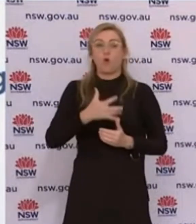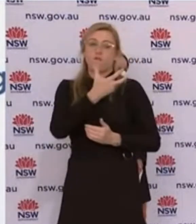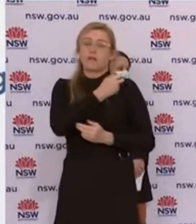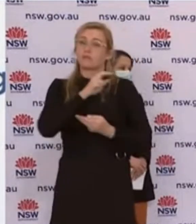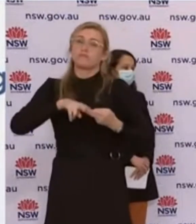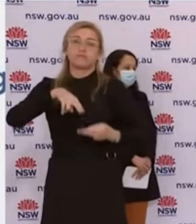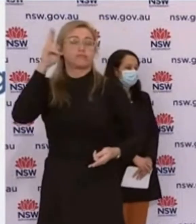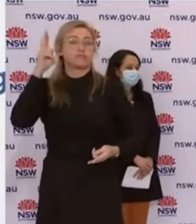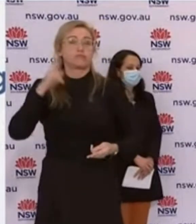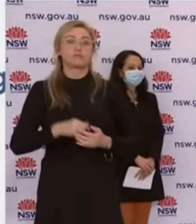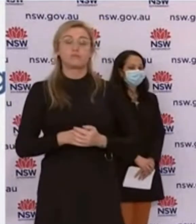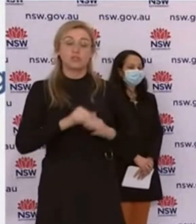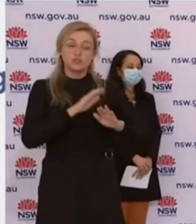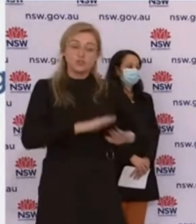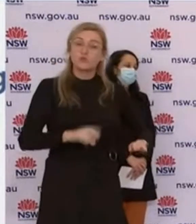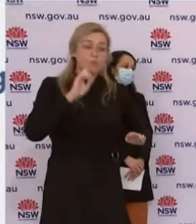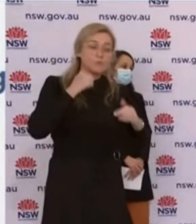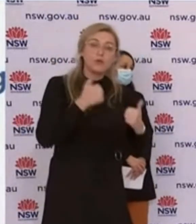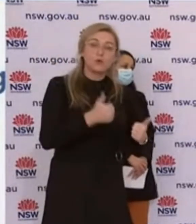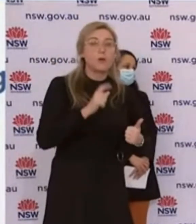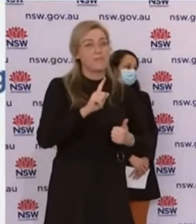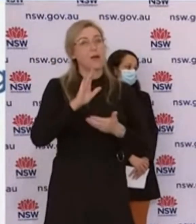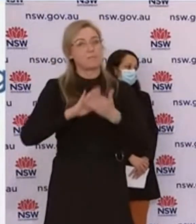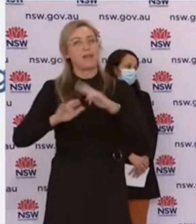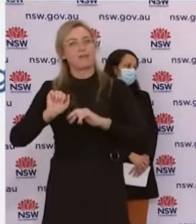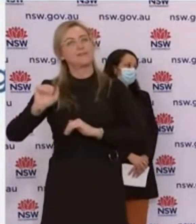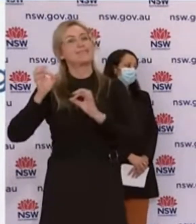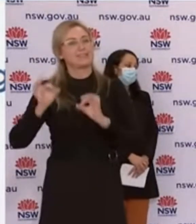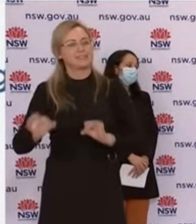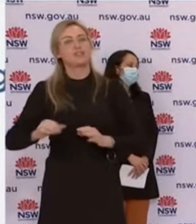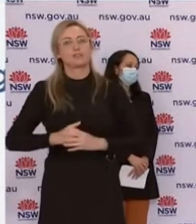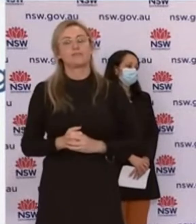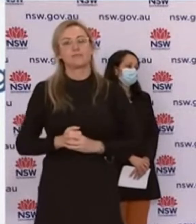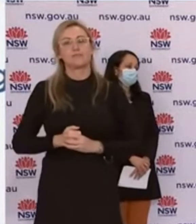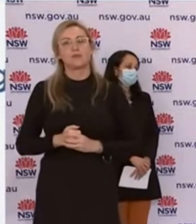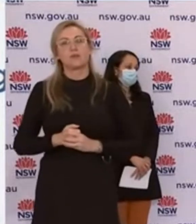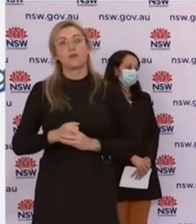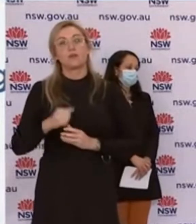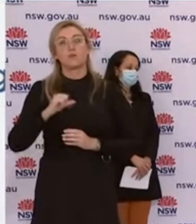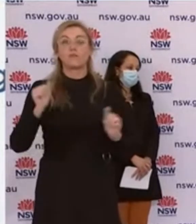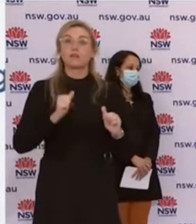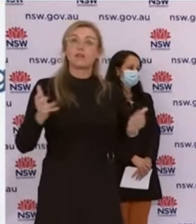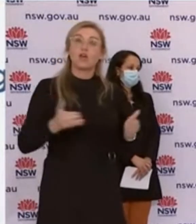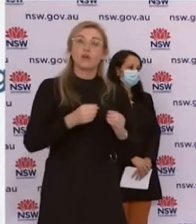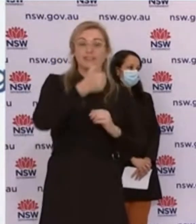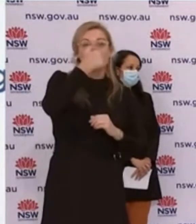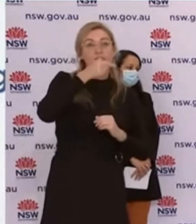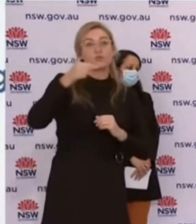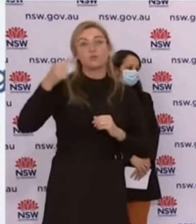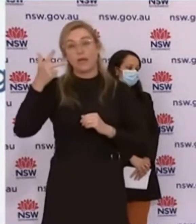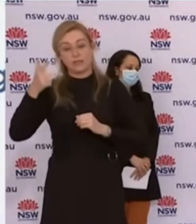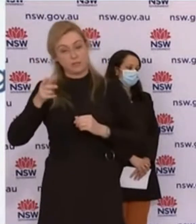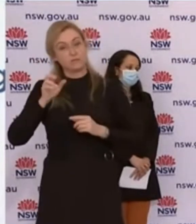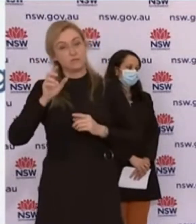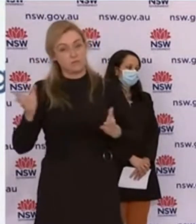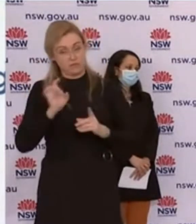high as possible, even amongst eligible children, and that's a matter for the parents. We've already encouraged people between the ages of 16 and 18 to come forward